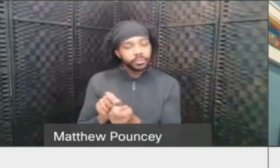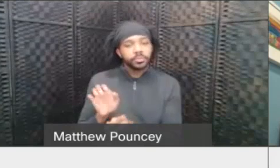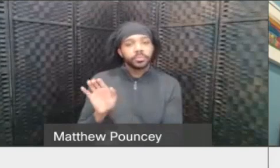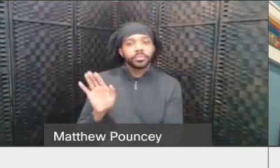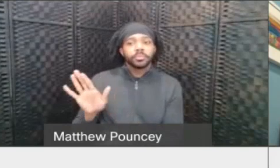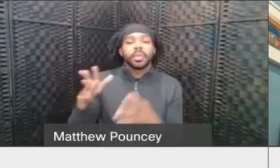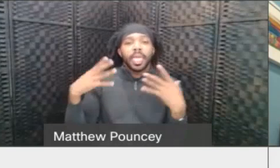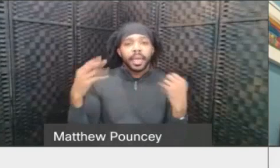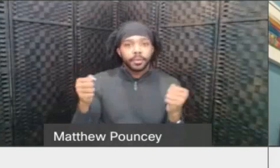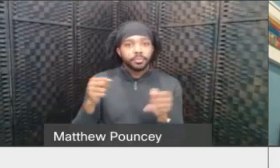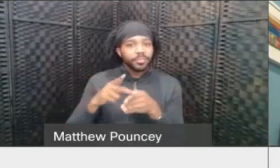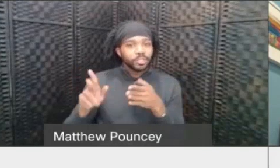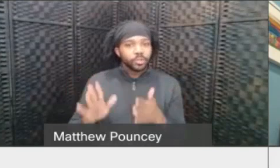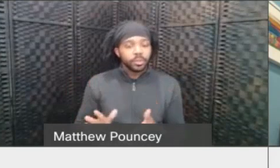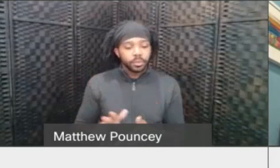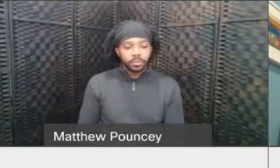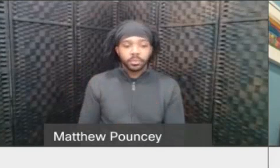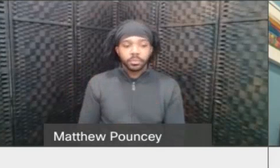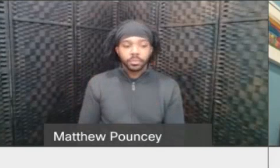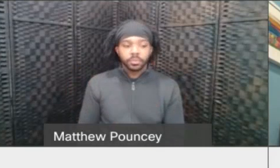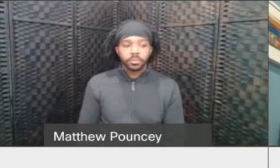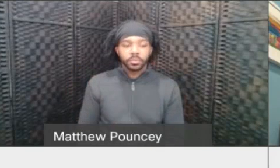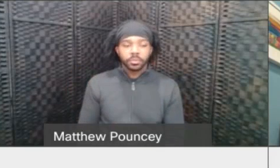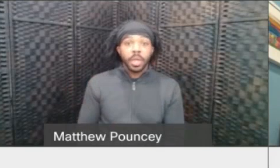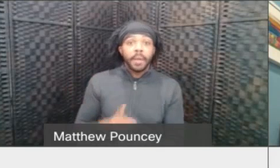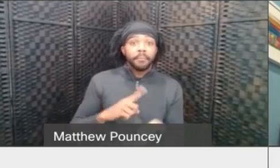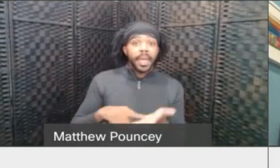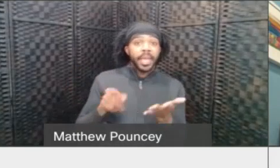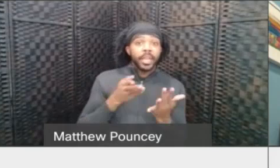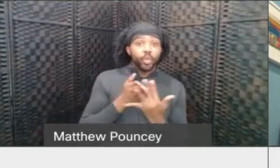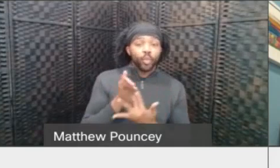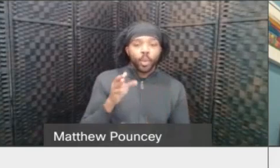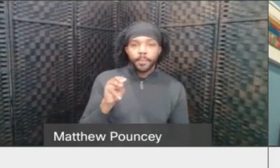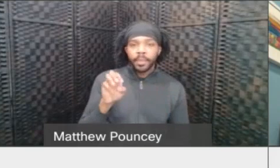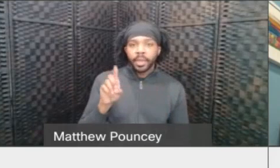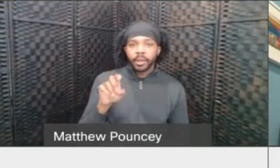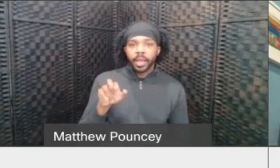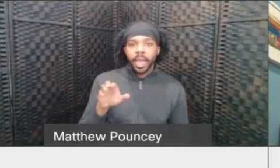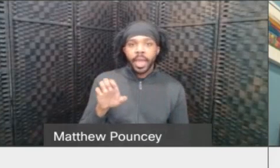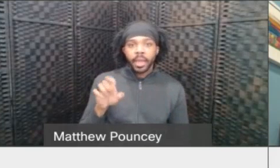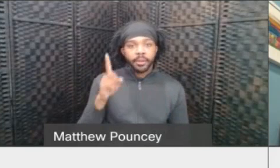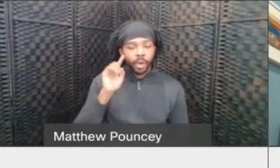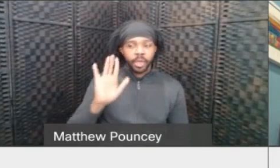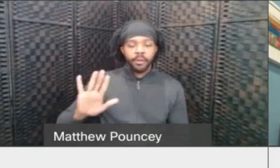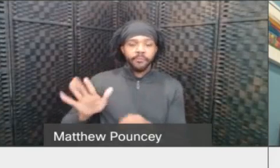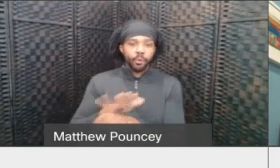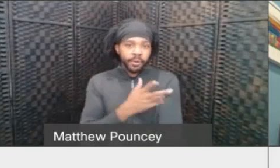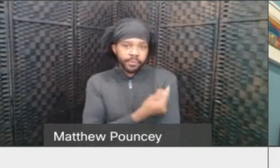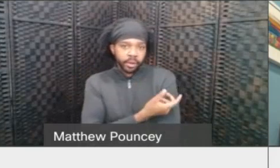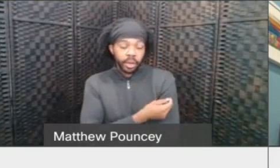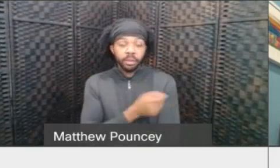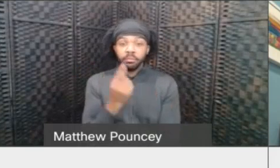health professionals paid through Medicaid to be fully vaccinated. The